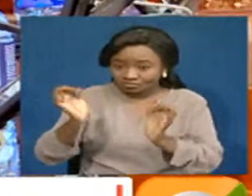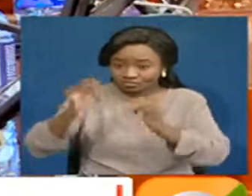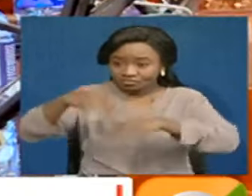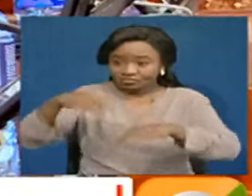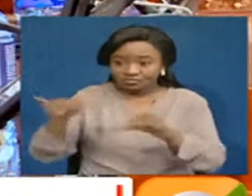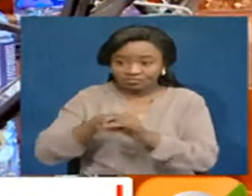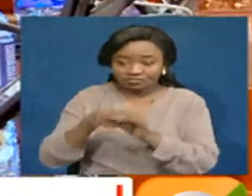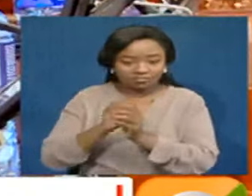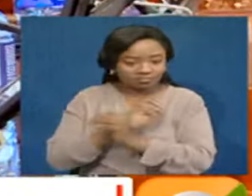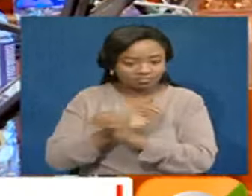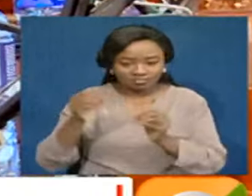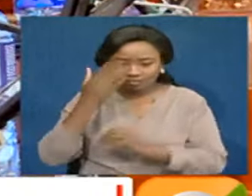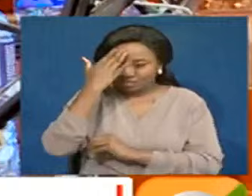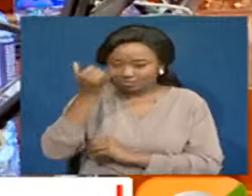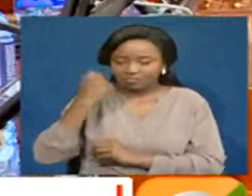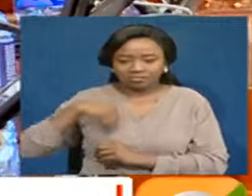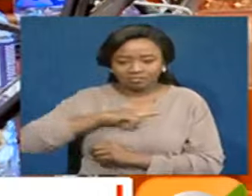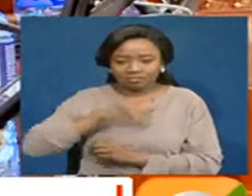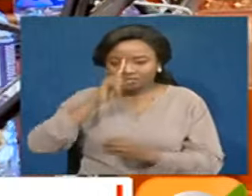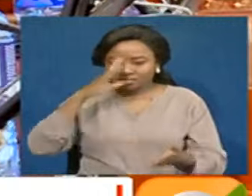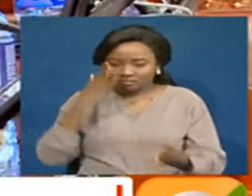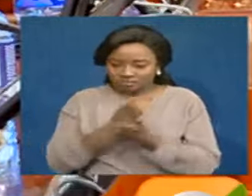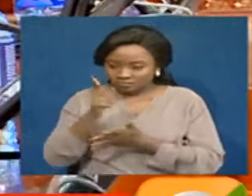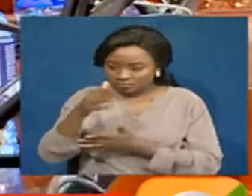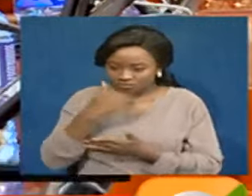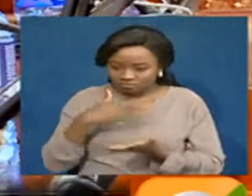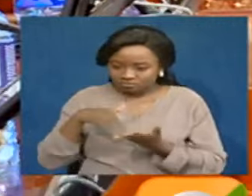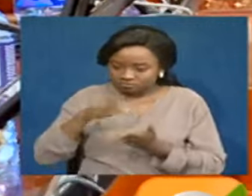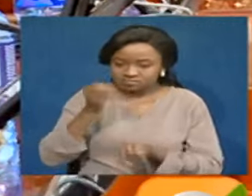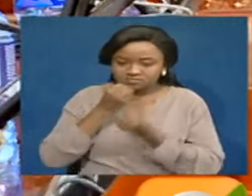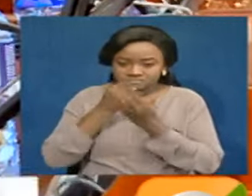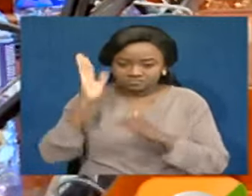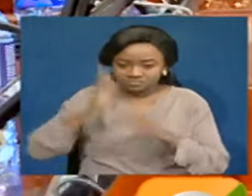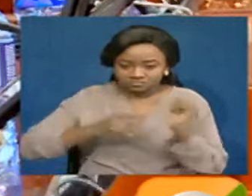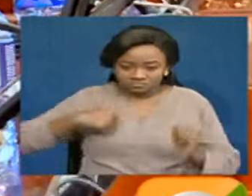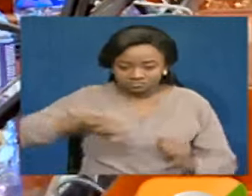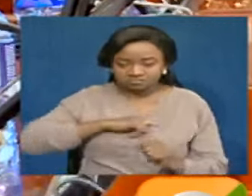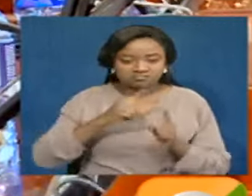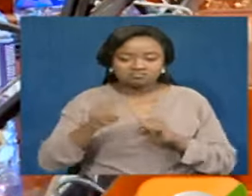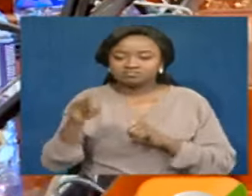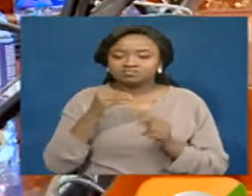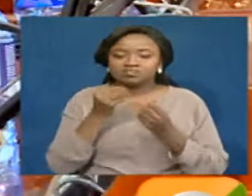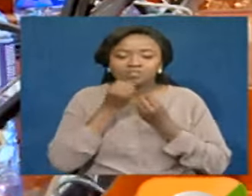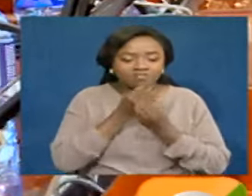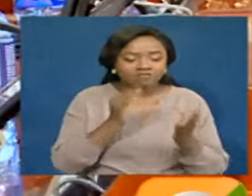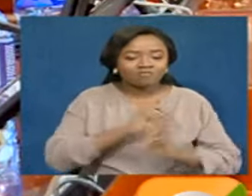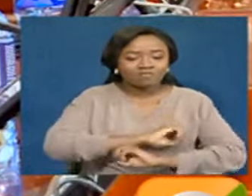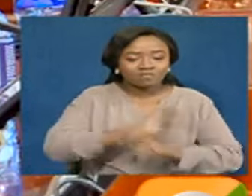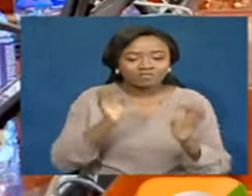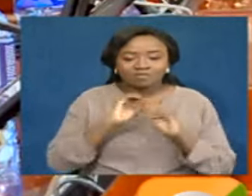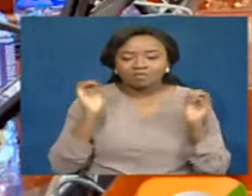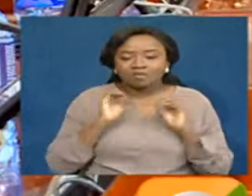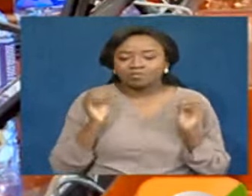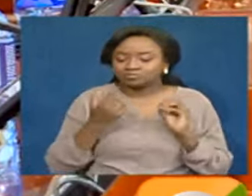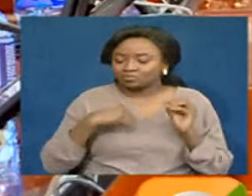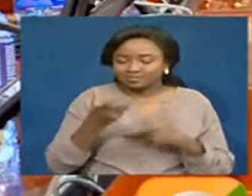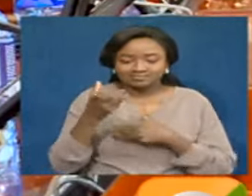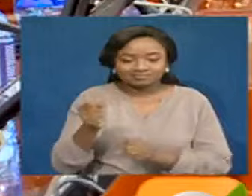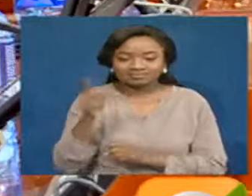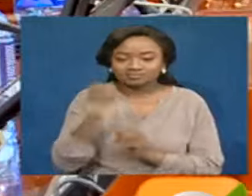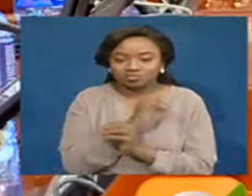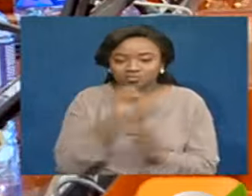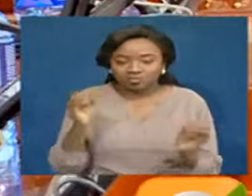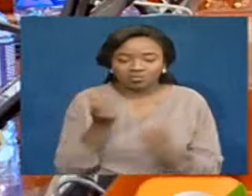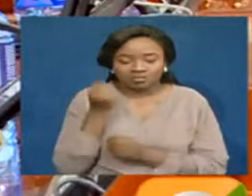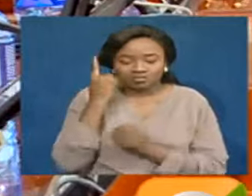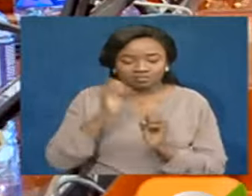believe you have more information than us and you're not putting all the cards to the table. I understand why this issue of the RMLF is very